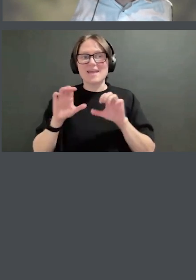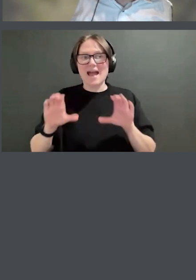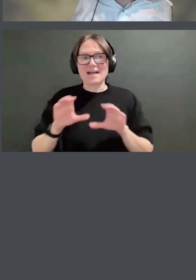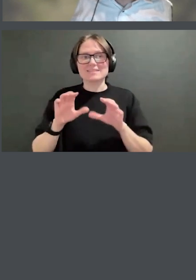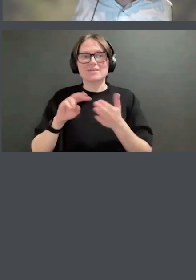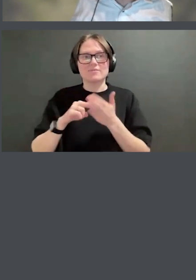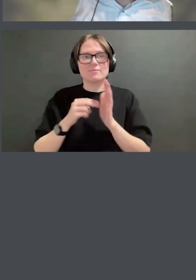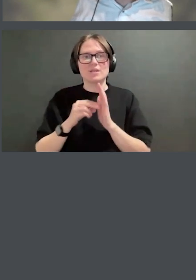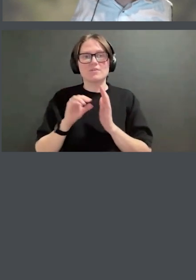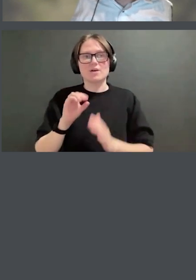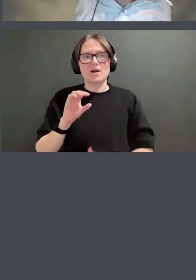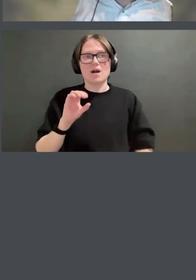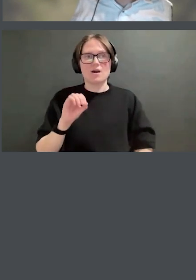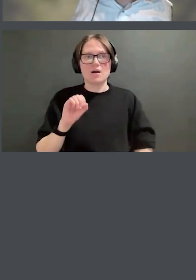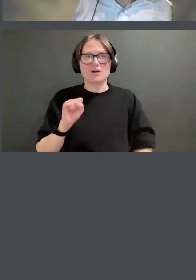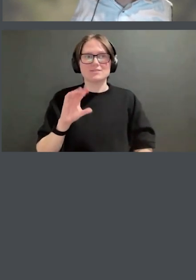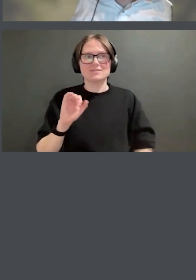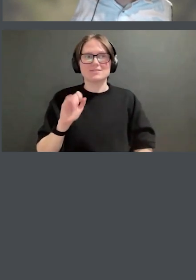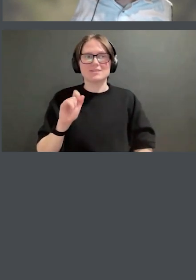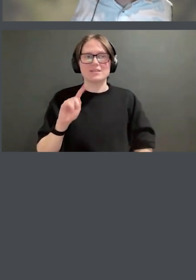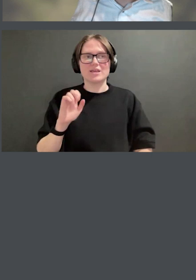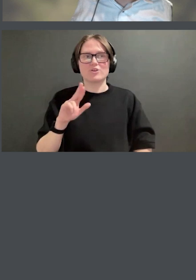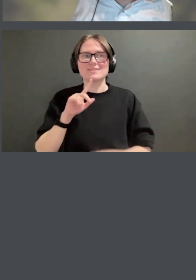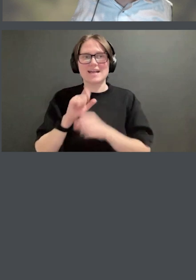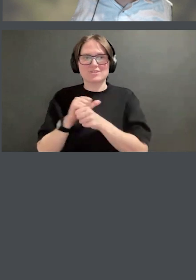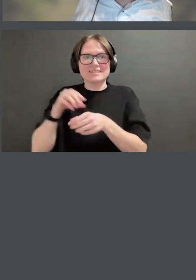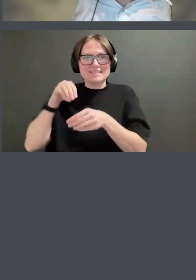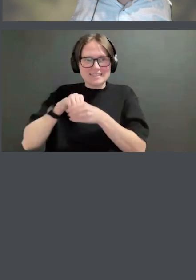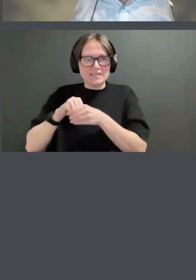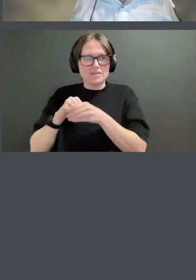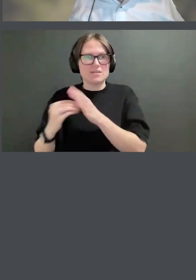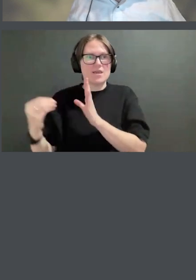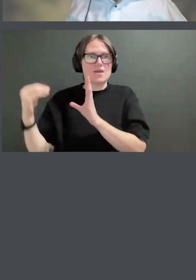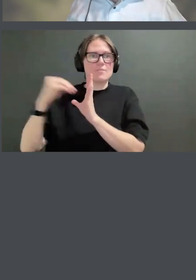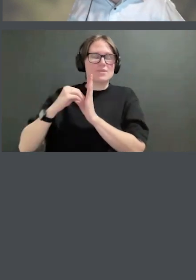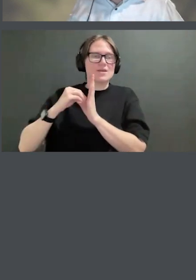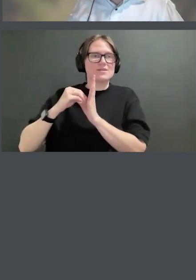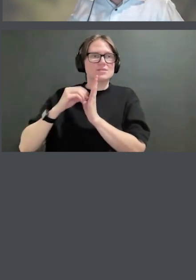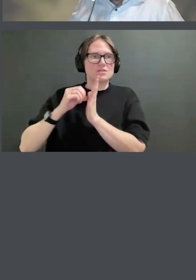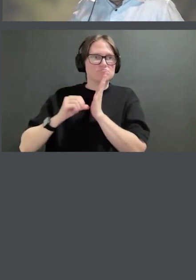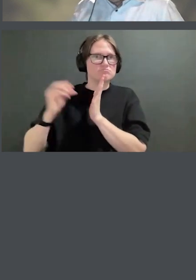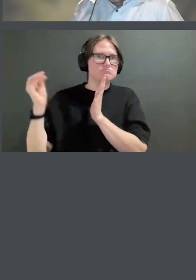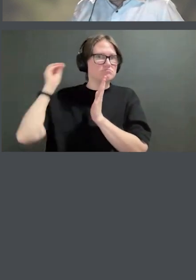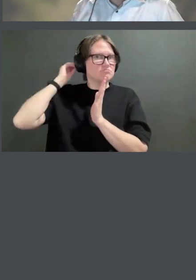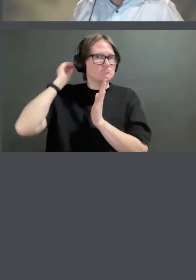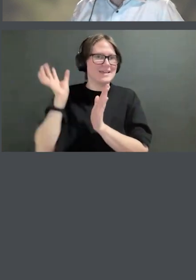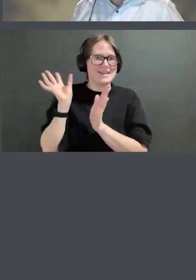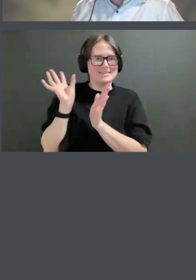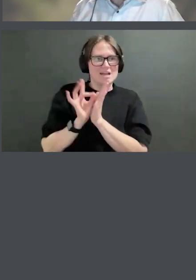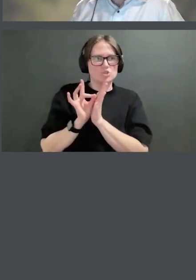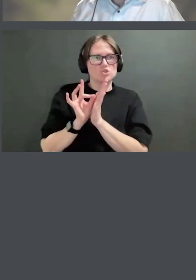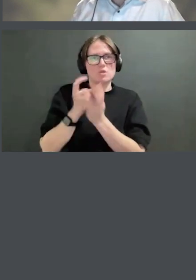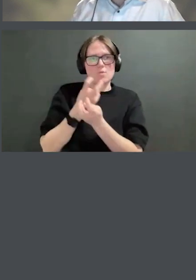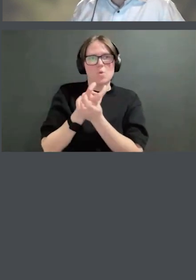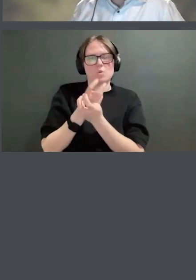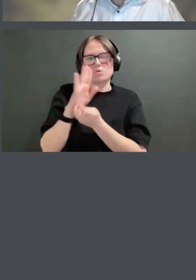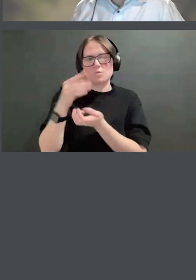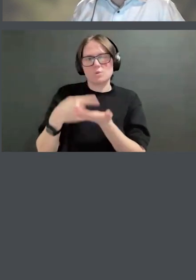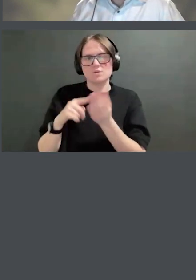actually in the implanted device and directly attached to the bone. We'll talk about both of those.